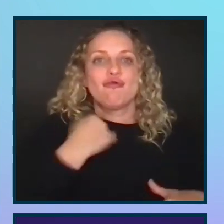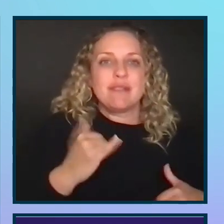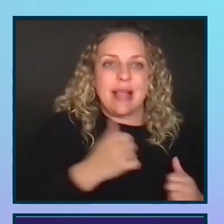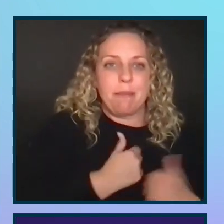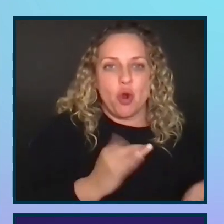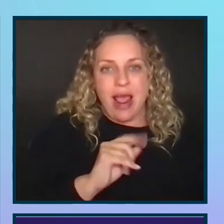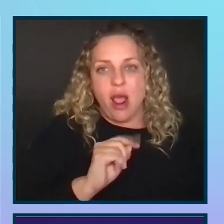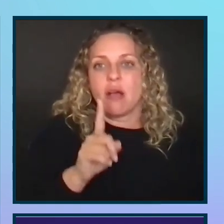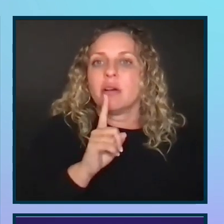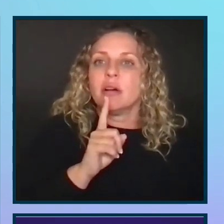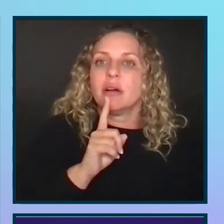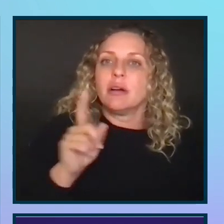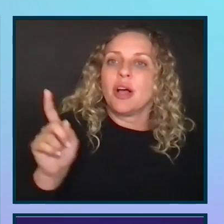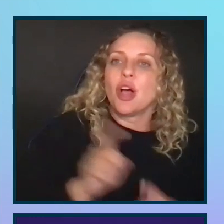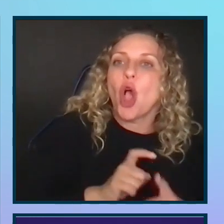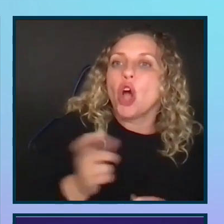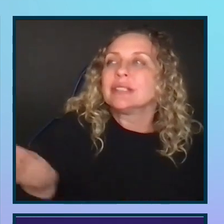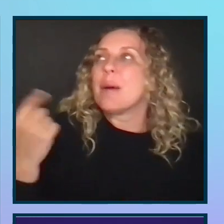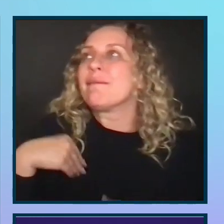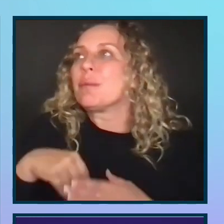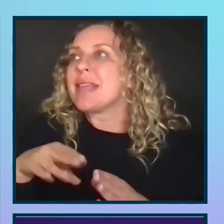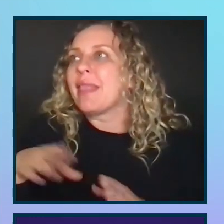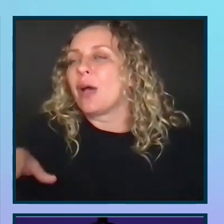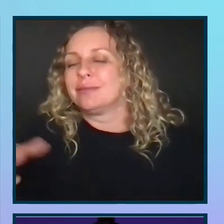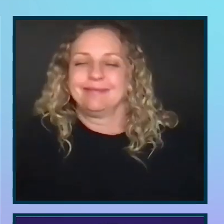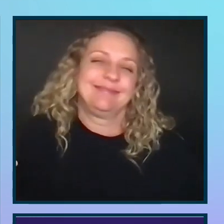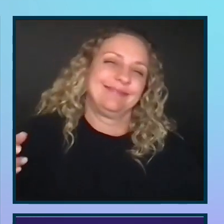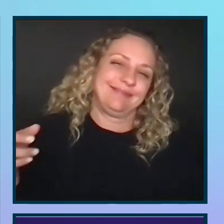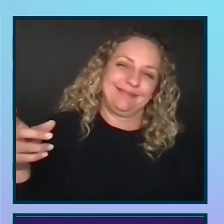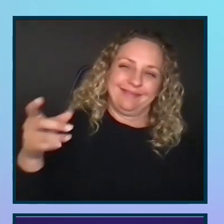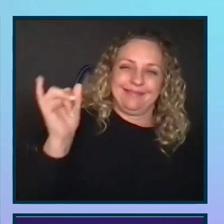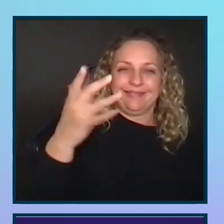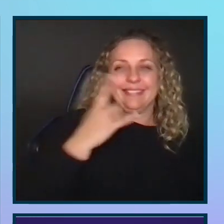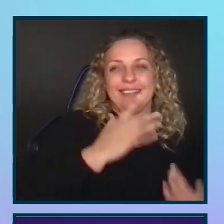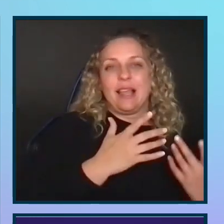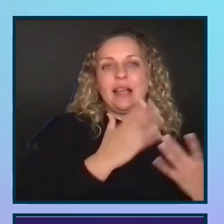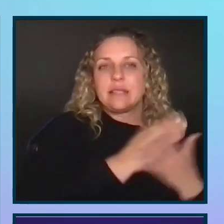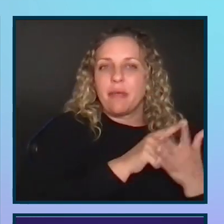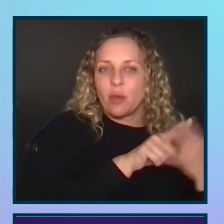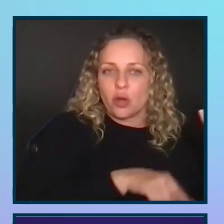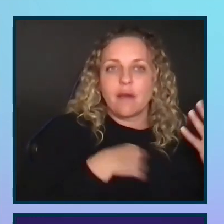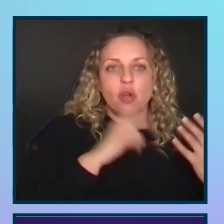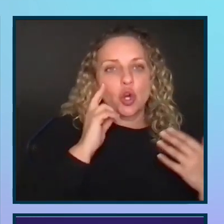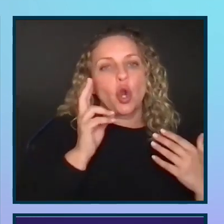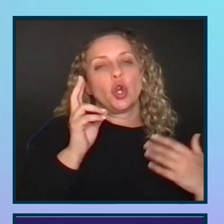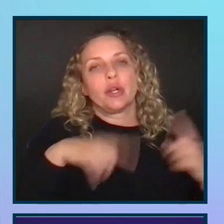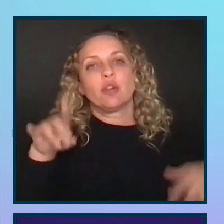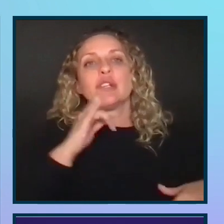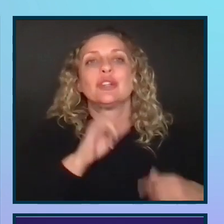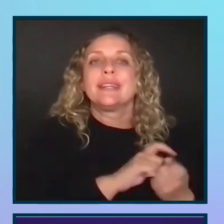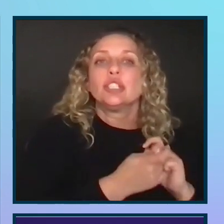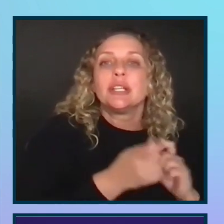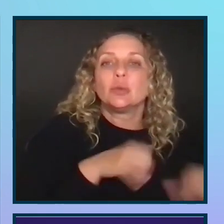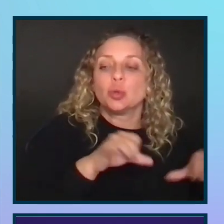burnout. The call is coming from inside the house. Burnout contributing factors for people who are neurodivergent are things like change